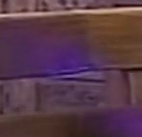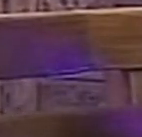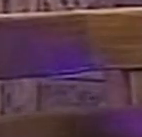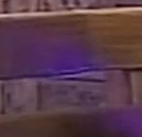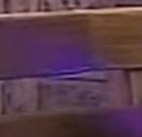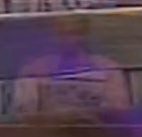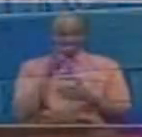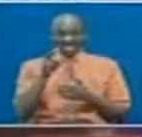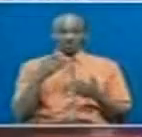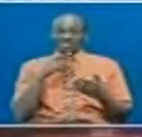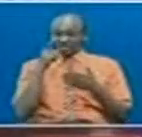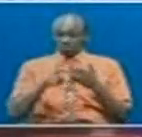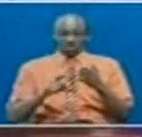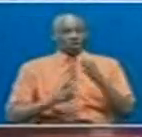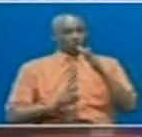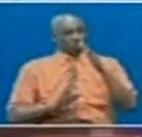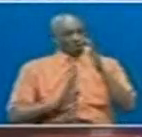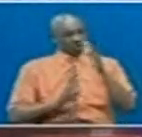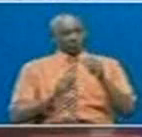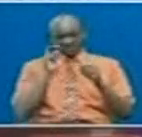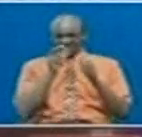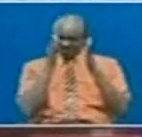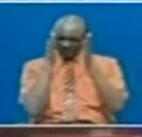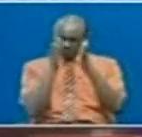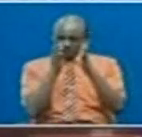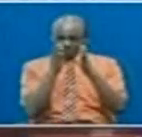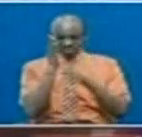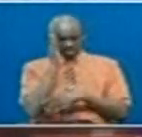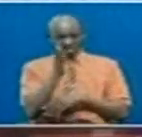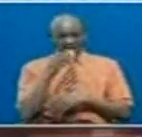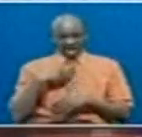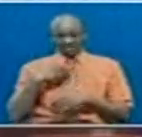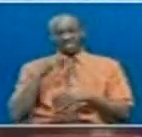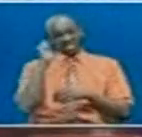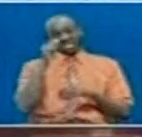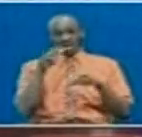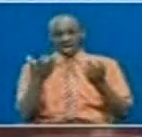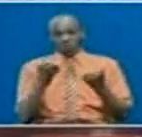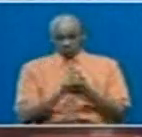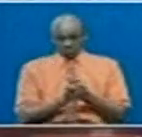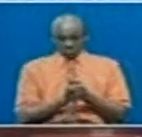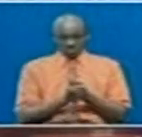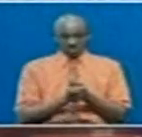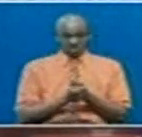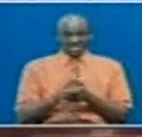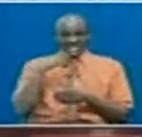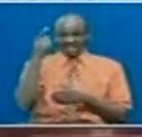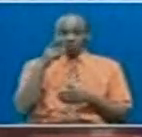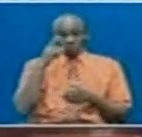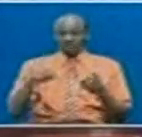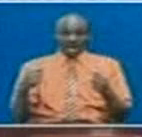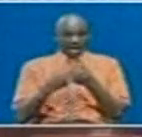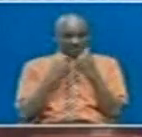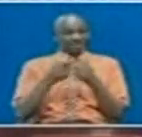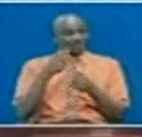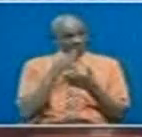looking critically. That's right, a critical look at the state of the nation following this week's events and the past